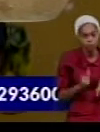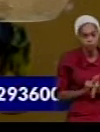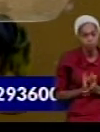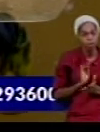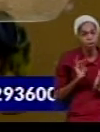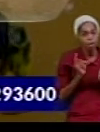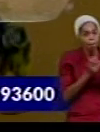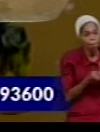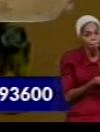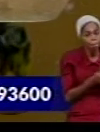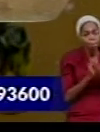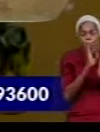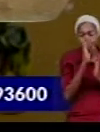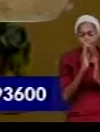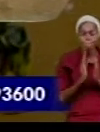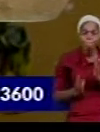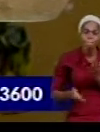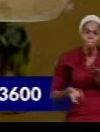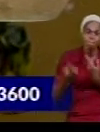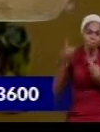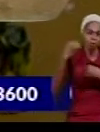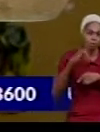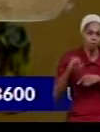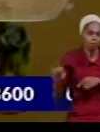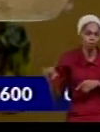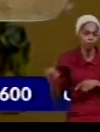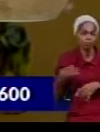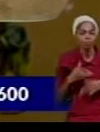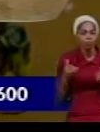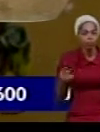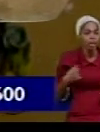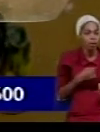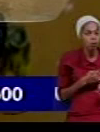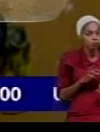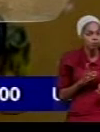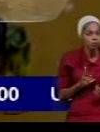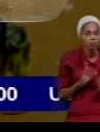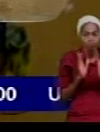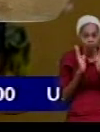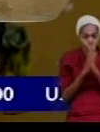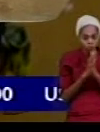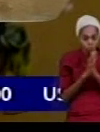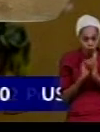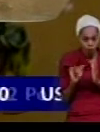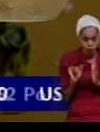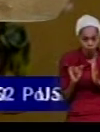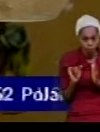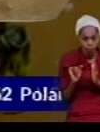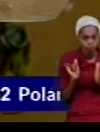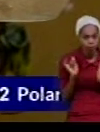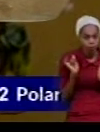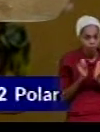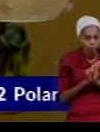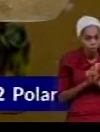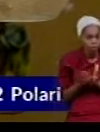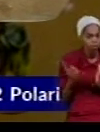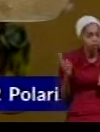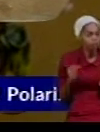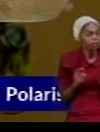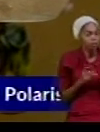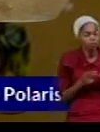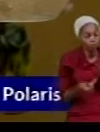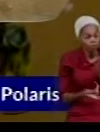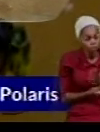programs before us. And we are going to pray for him that the program, the